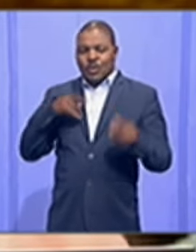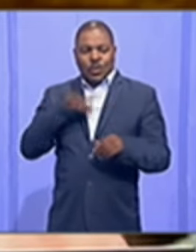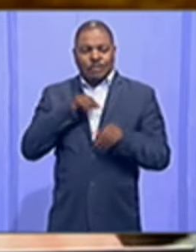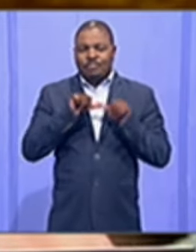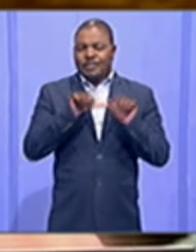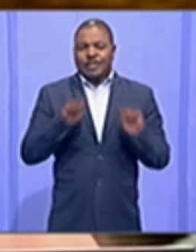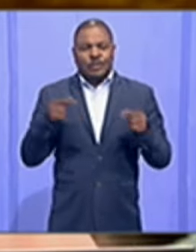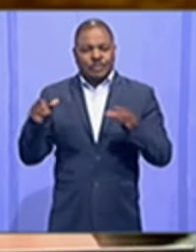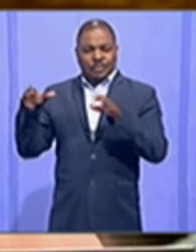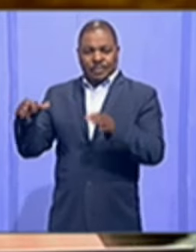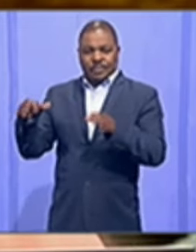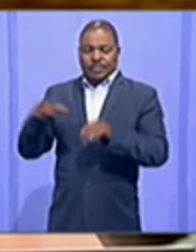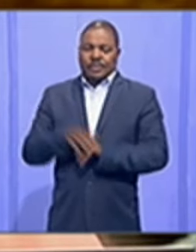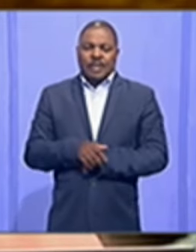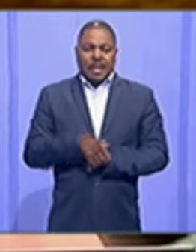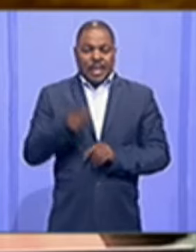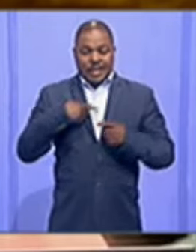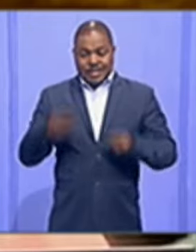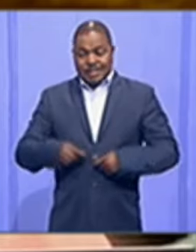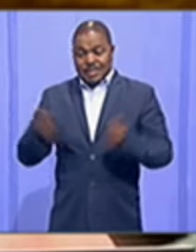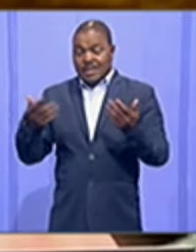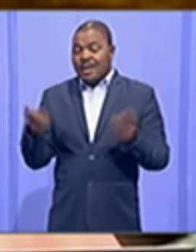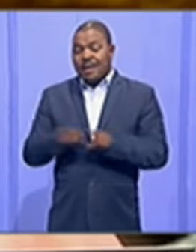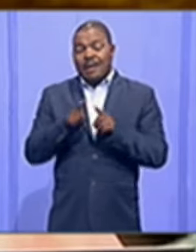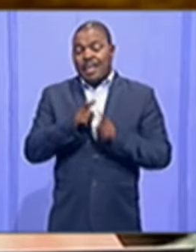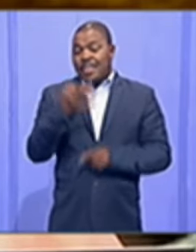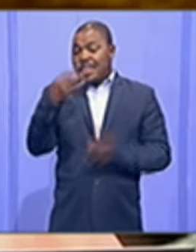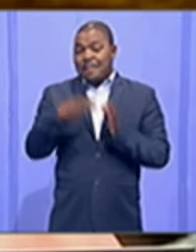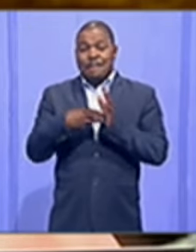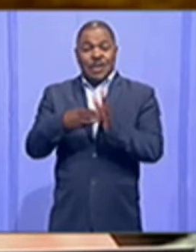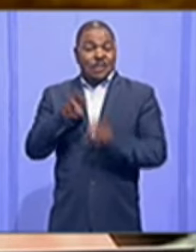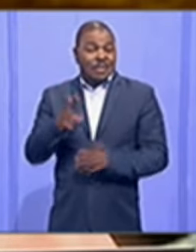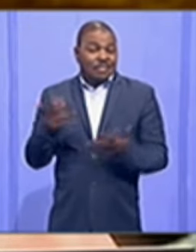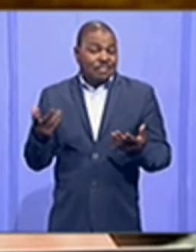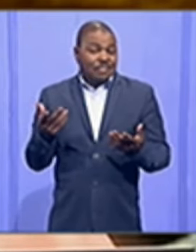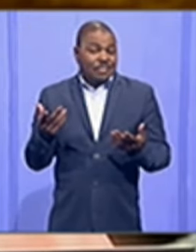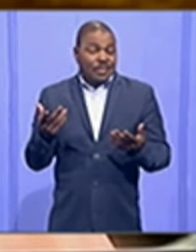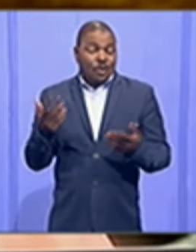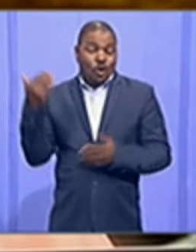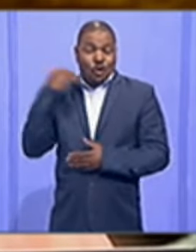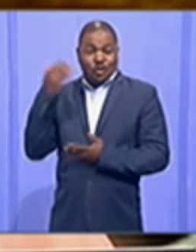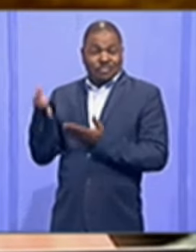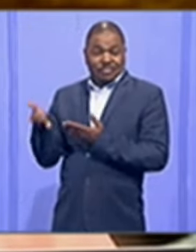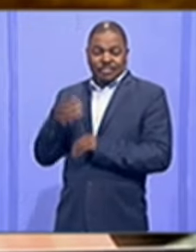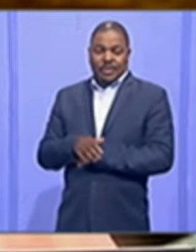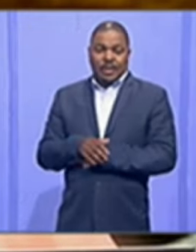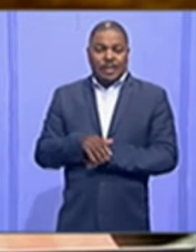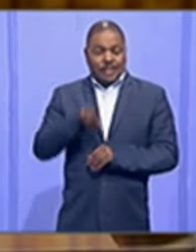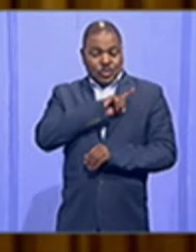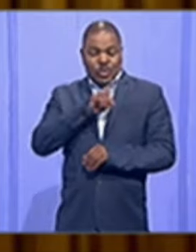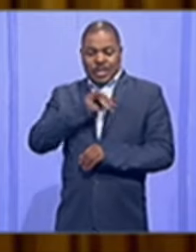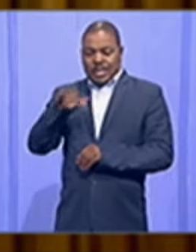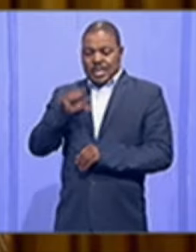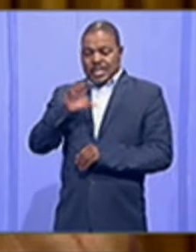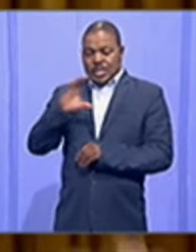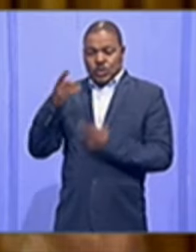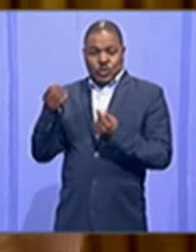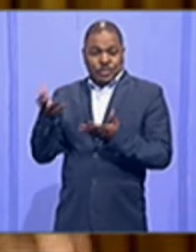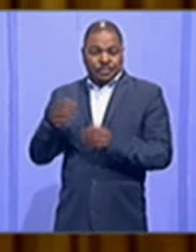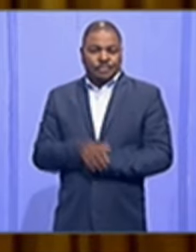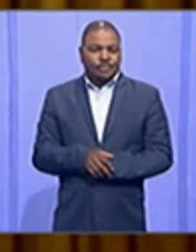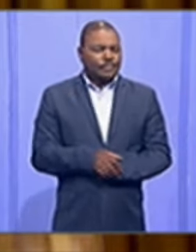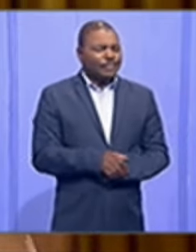and there's fruitless and wasteful expenditure of 3 million rand at least. So those are the obvious costs, and that's what the JSC was doing. But what this